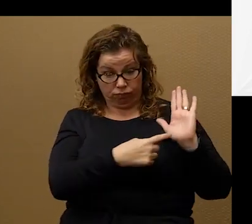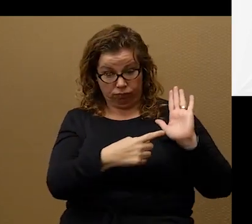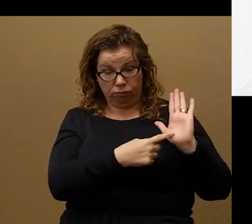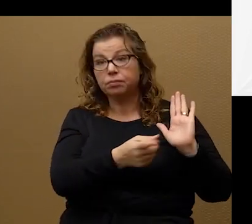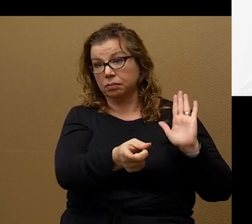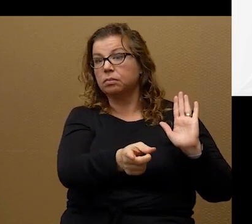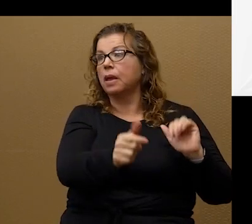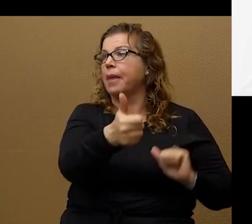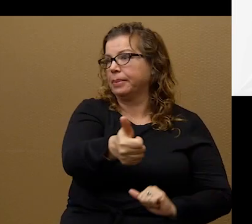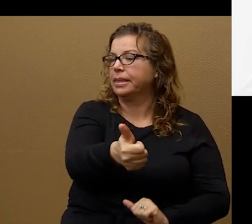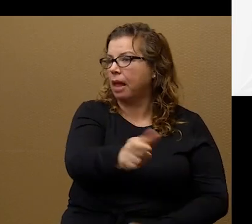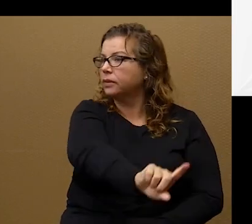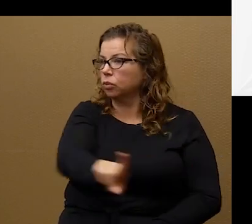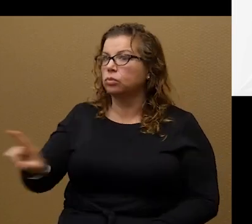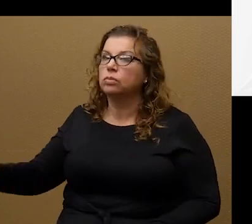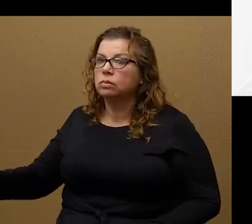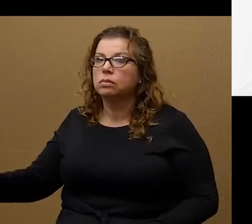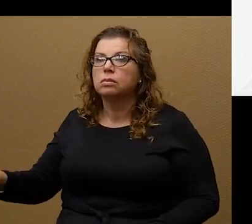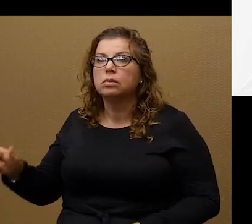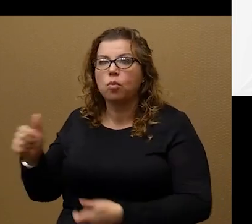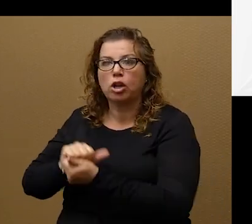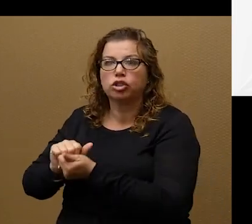go over to the sink and wash their hands.